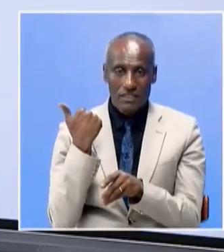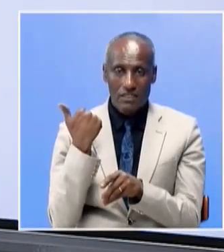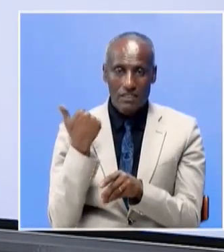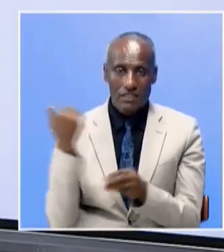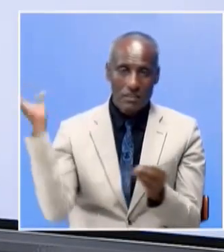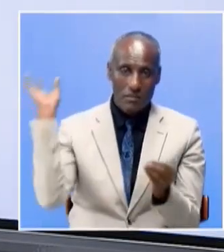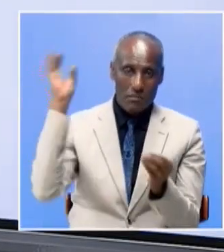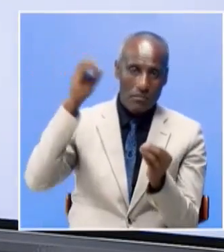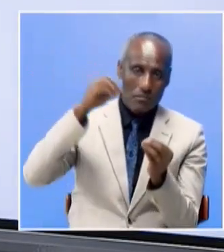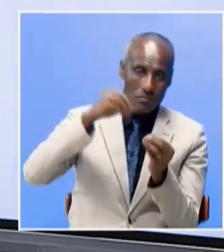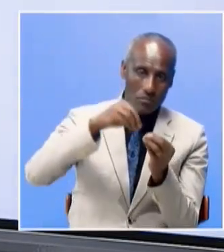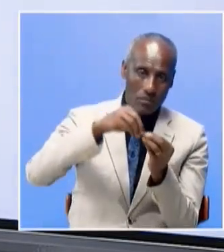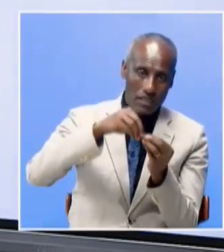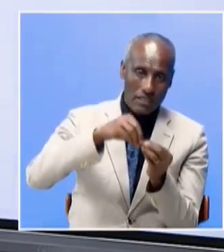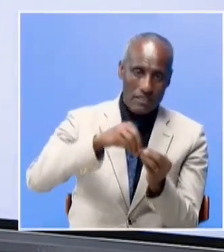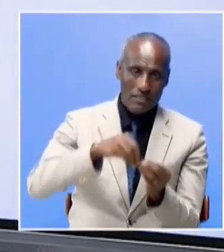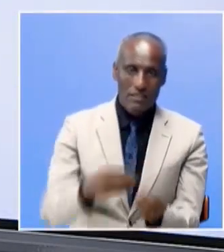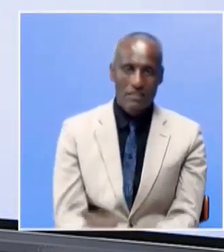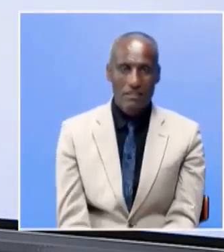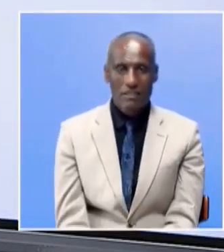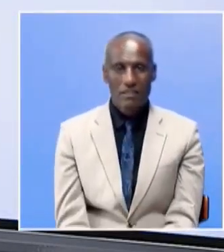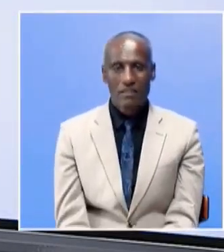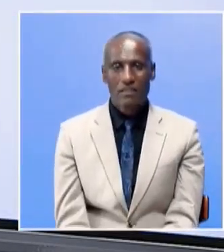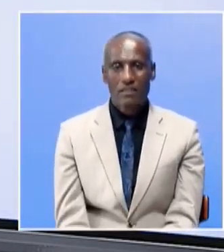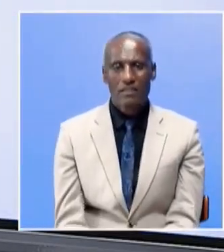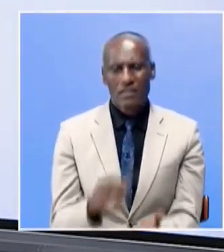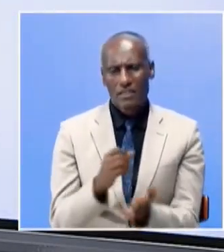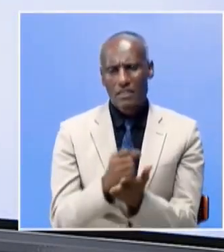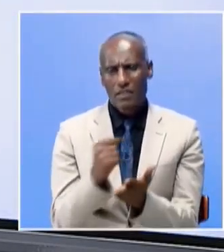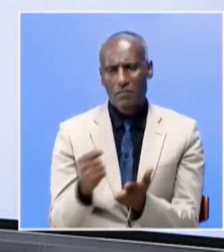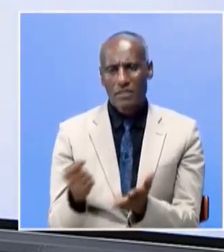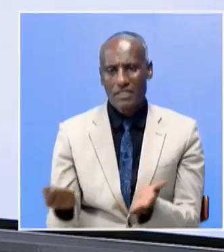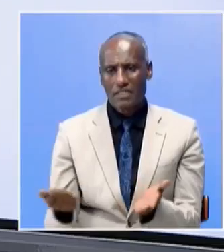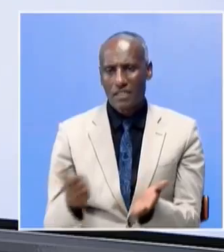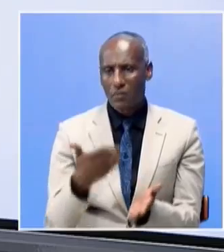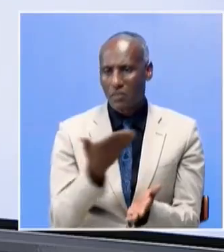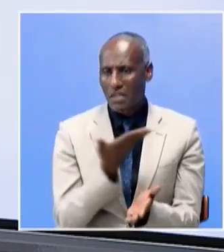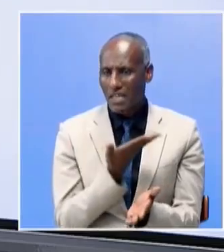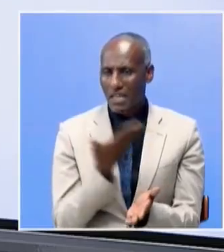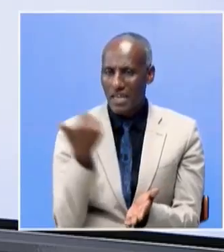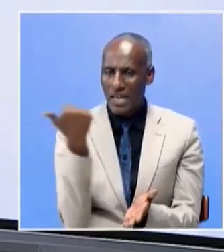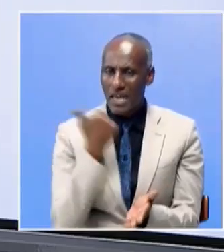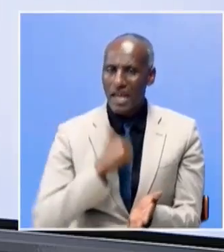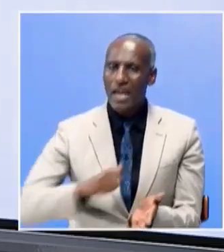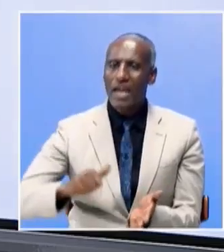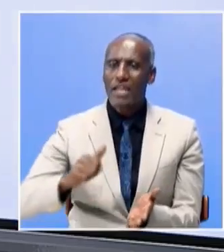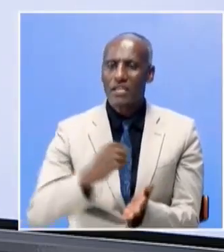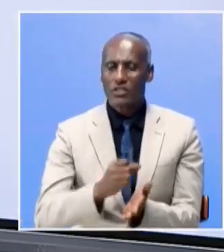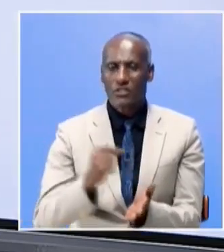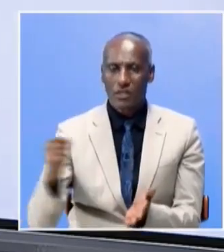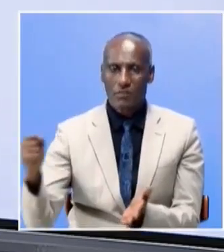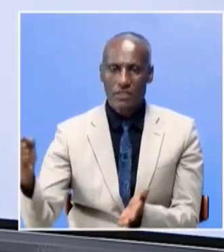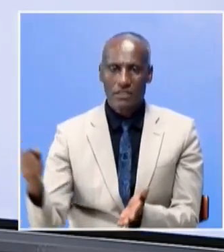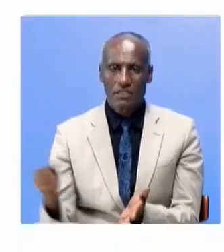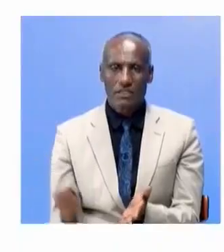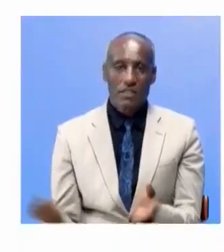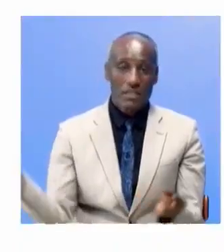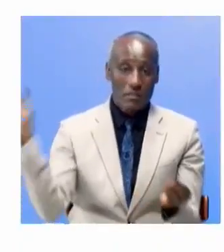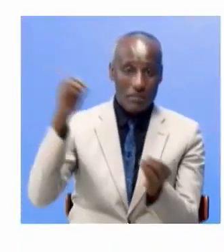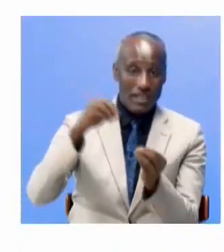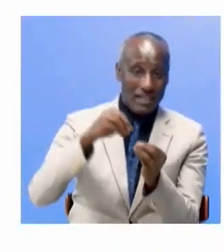did. Don't worry about the subject. It can be any subject. Okay? Then